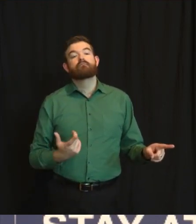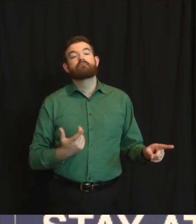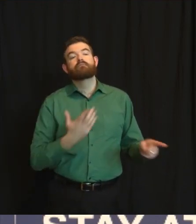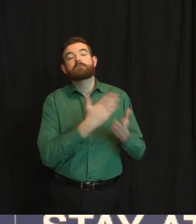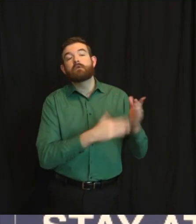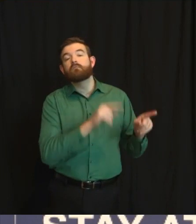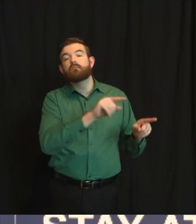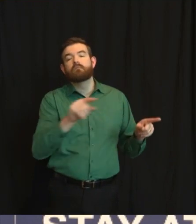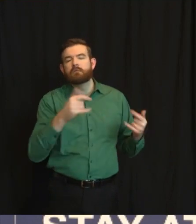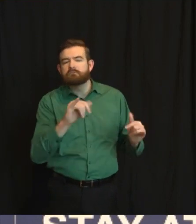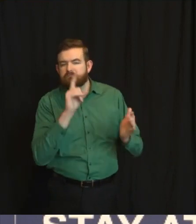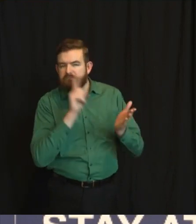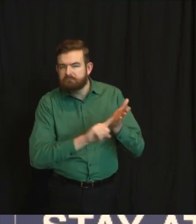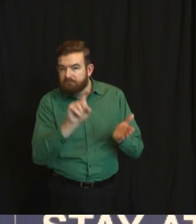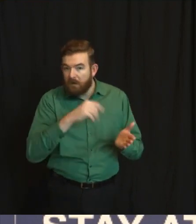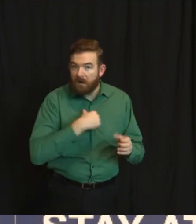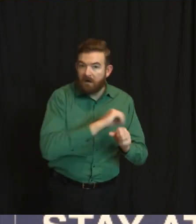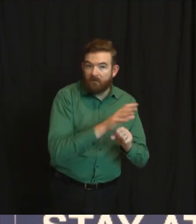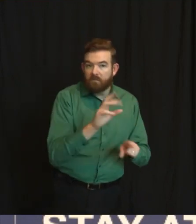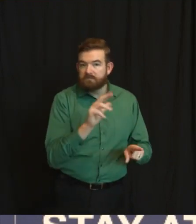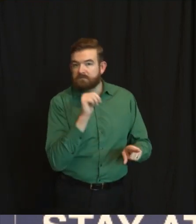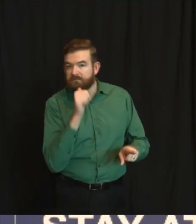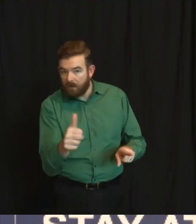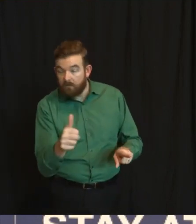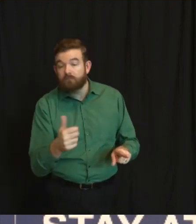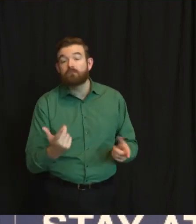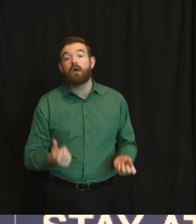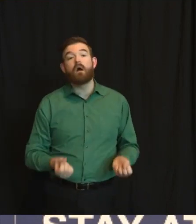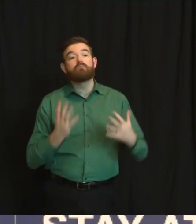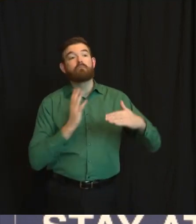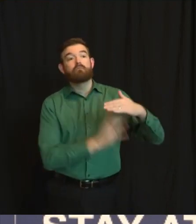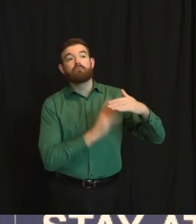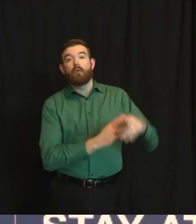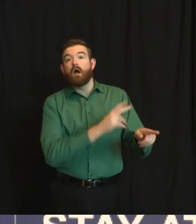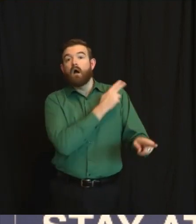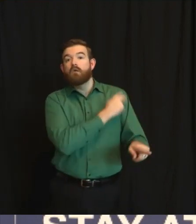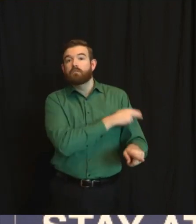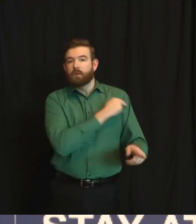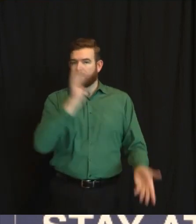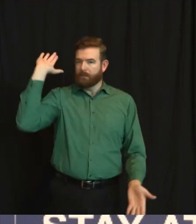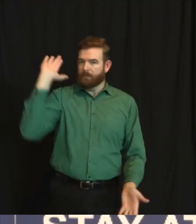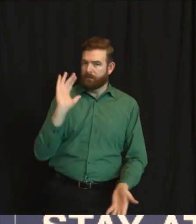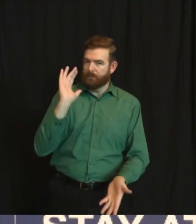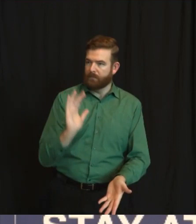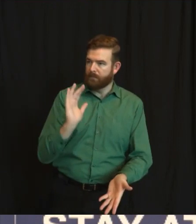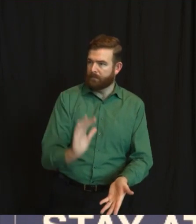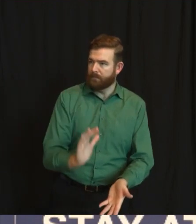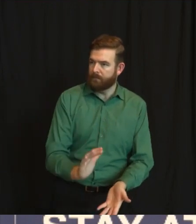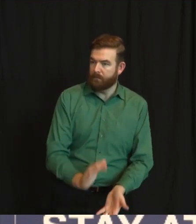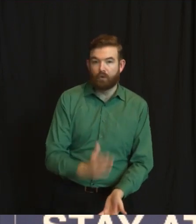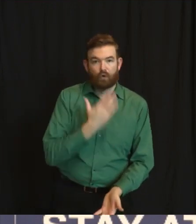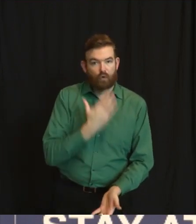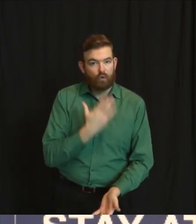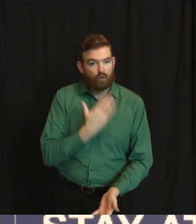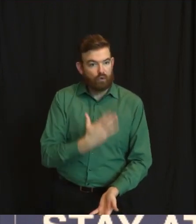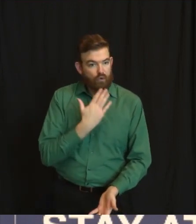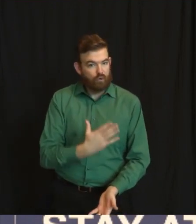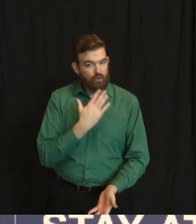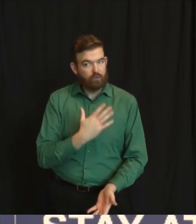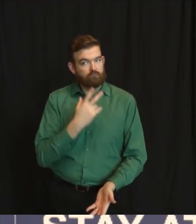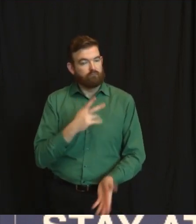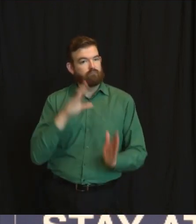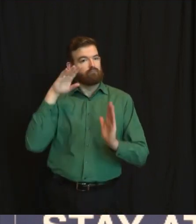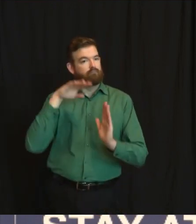a decrease over the last week. The number of individuals in hospitals continues to decline.